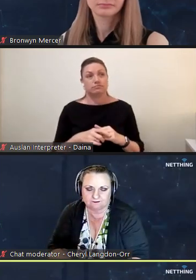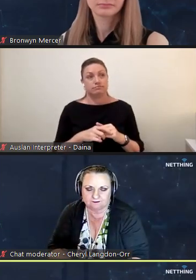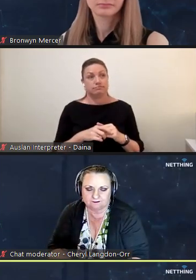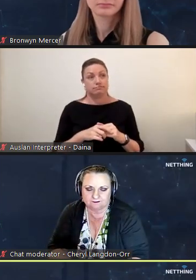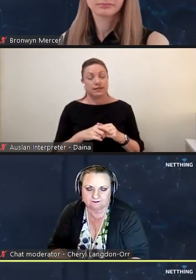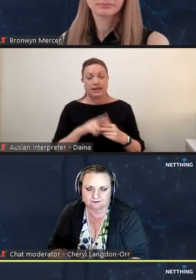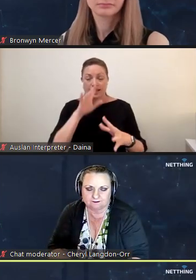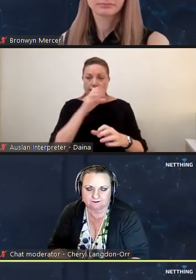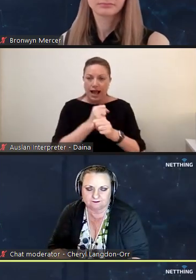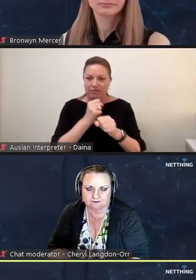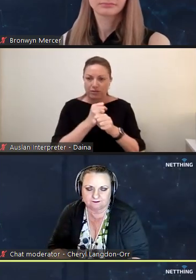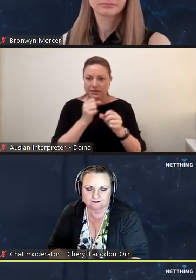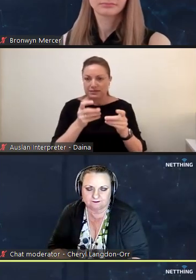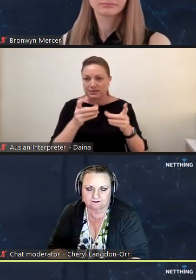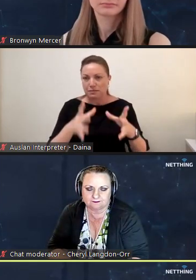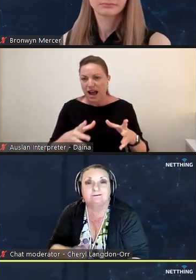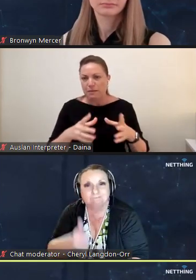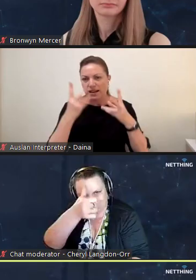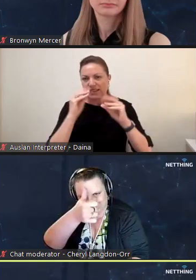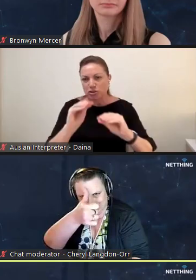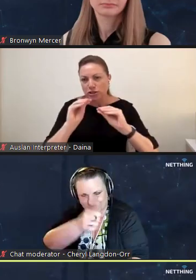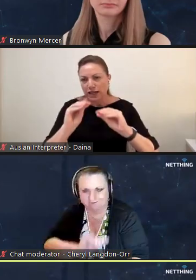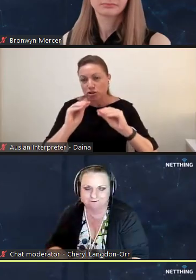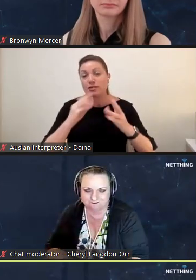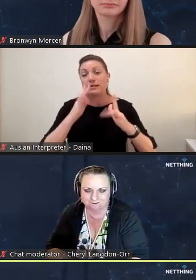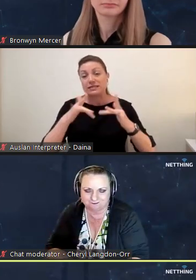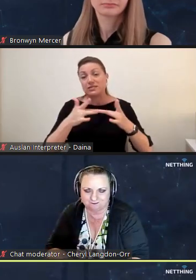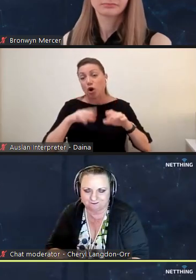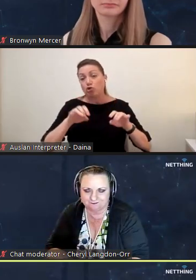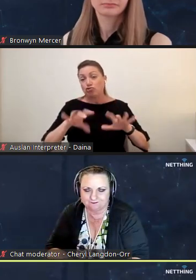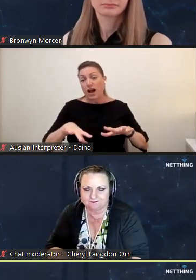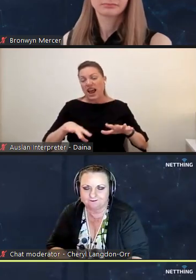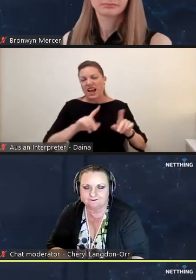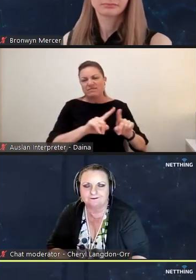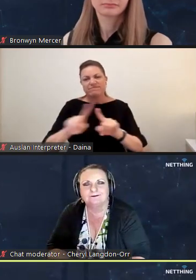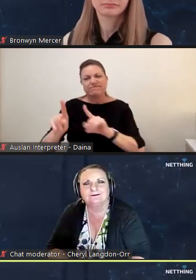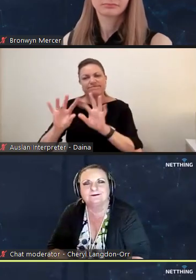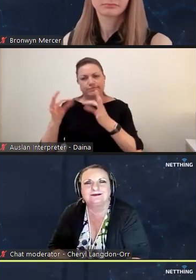probably Internet Australia. And I was asked to help